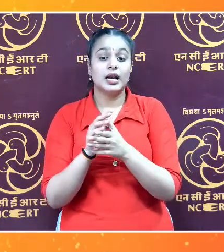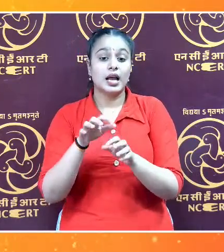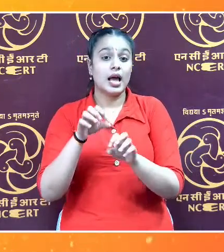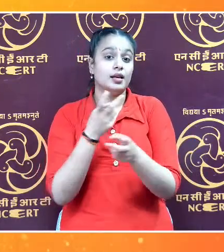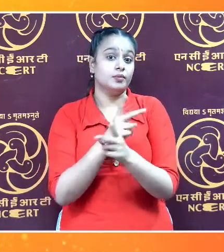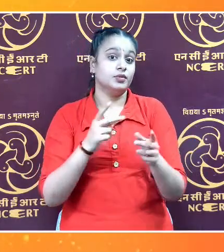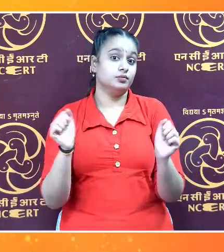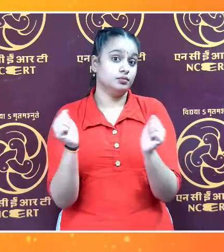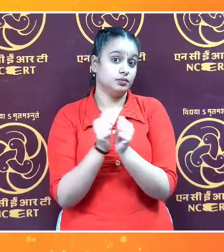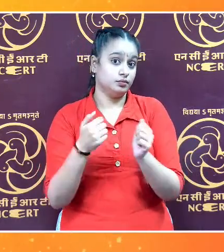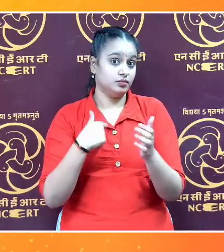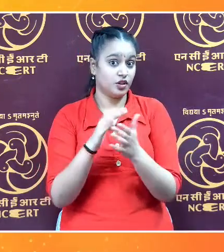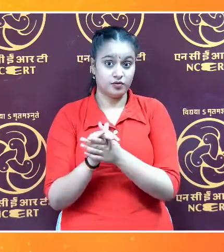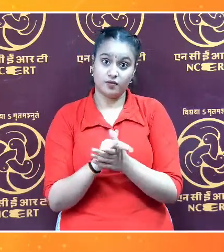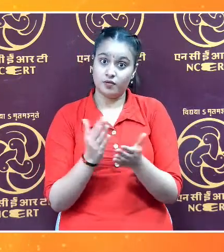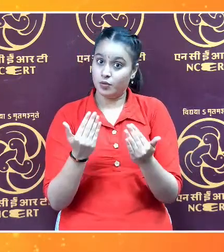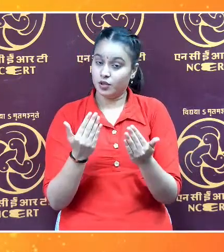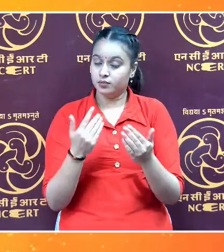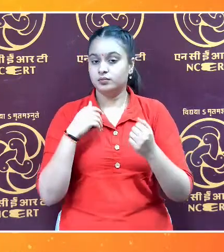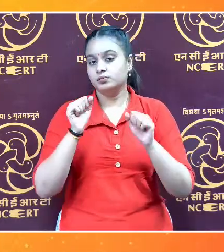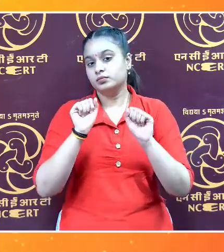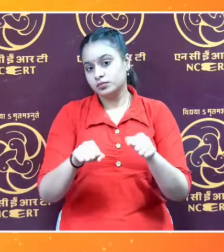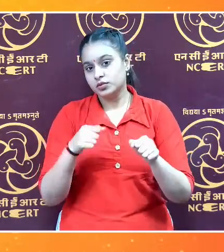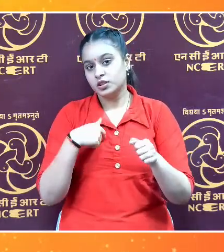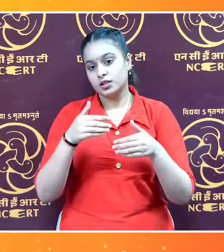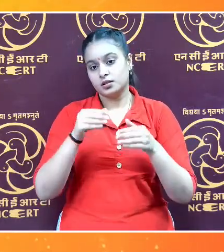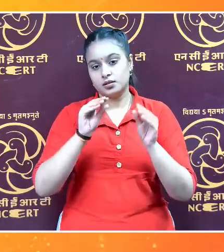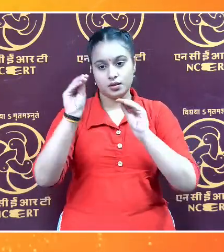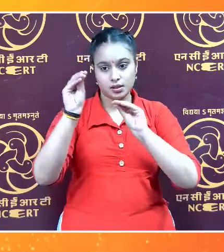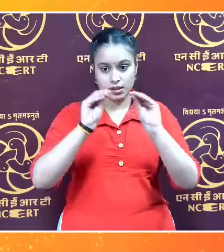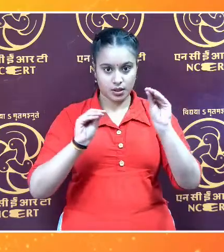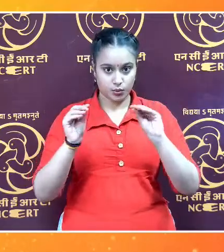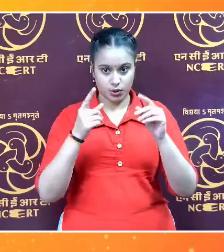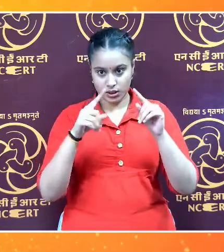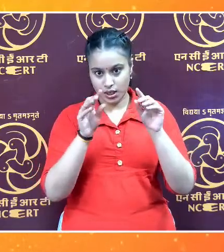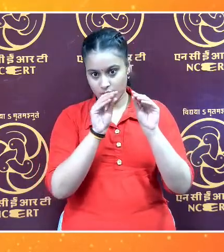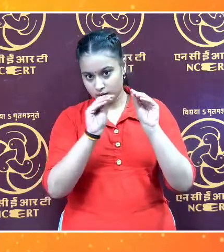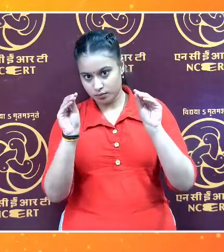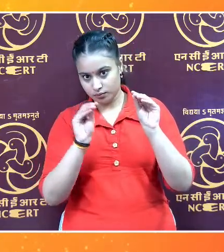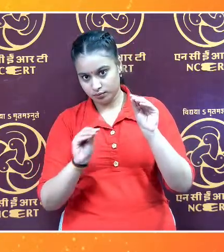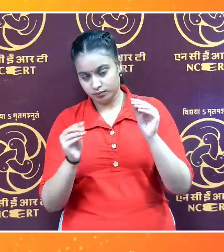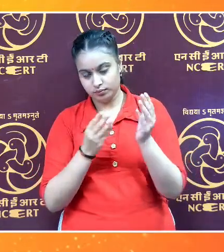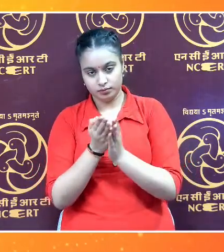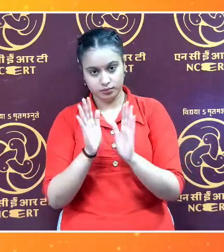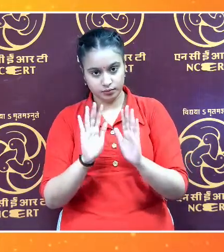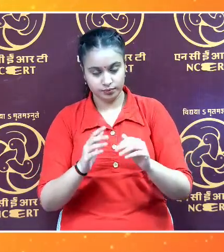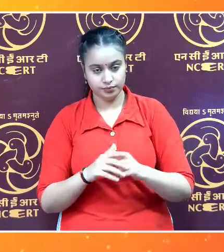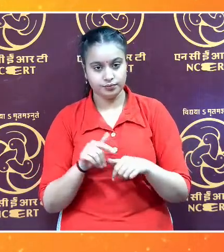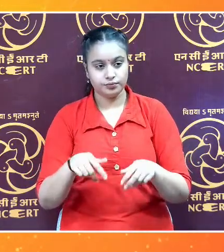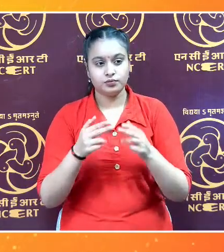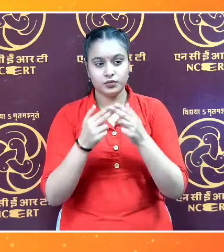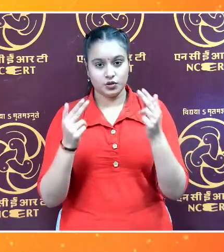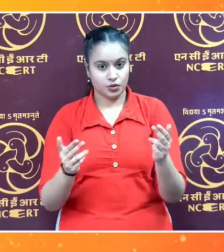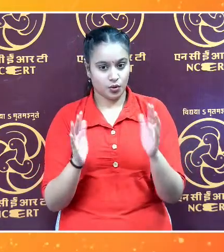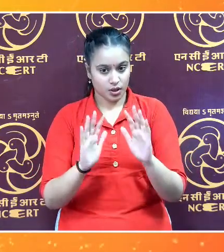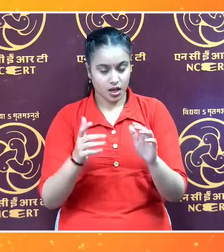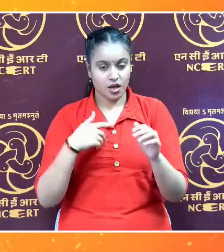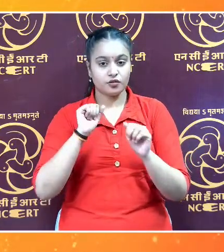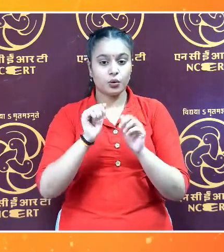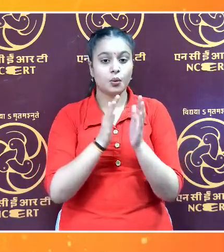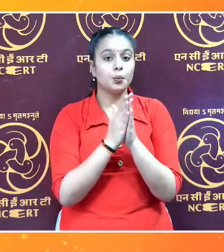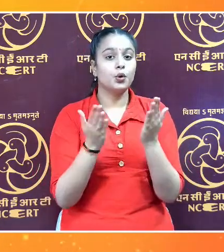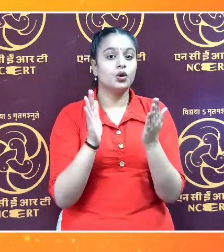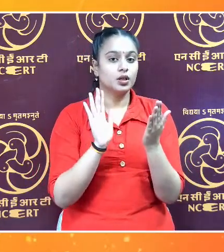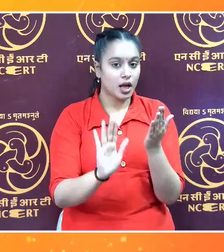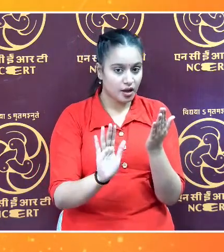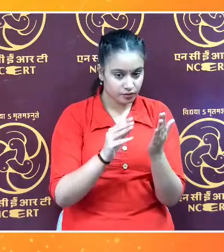Yes, yes, of course they can be friends. Great. So this is the sequence of the story, and we have the story where in their book they